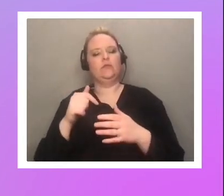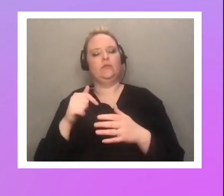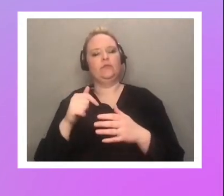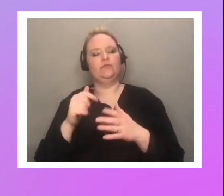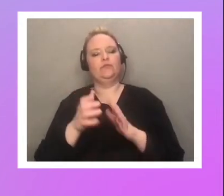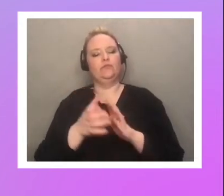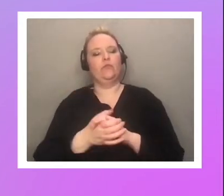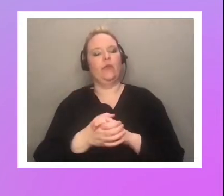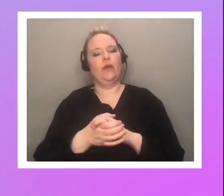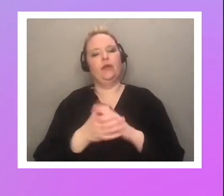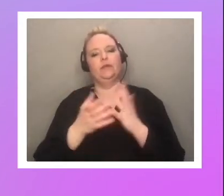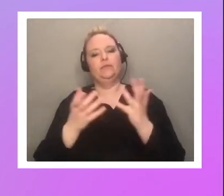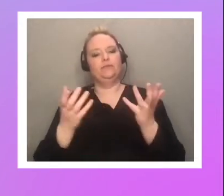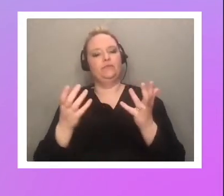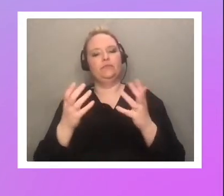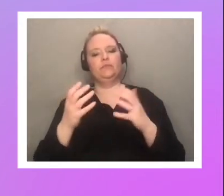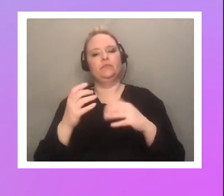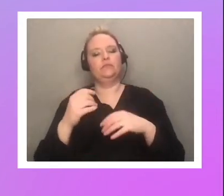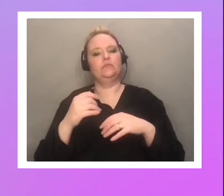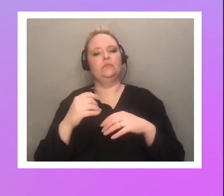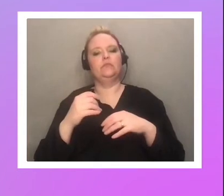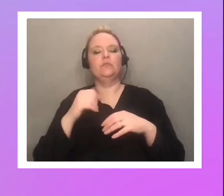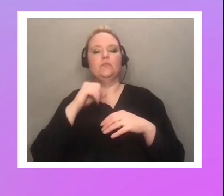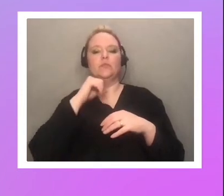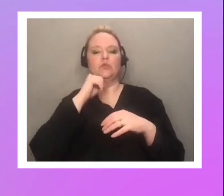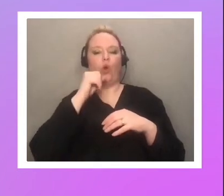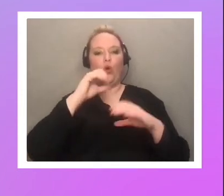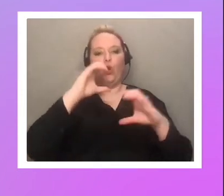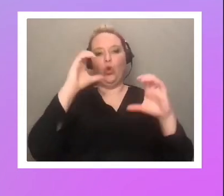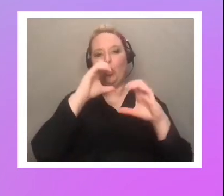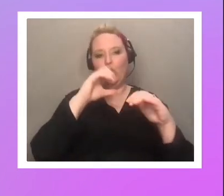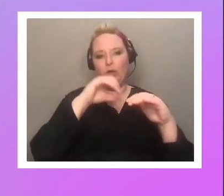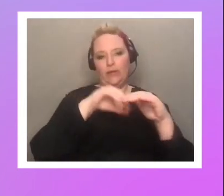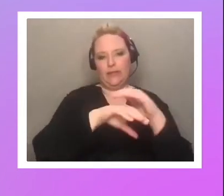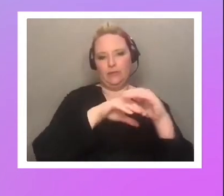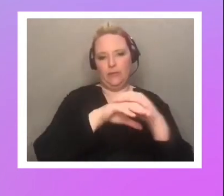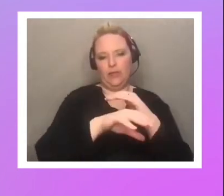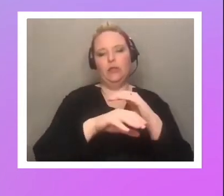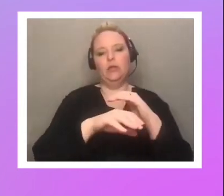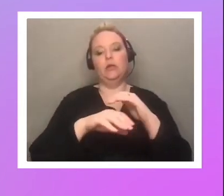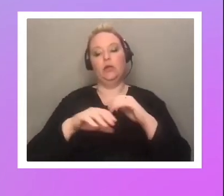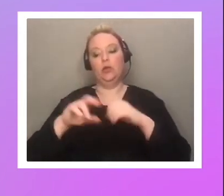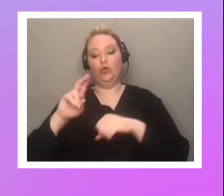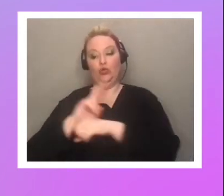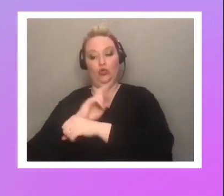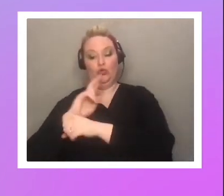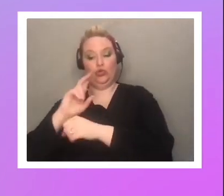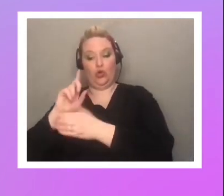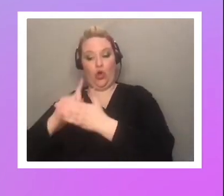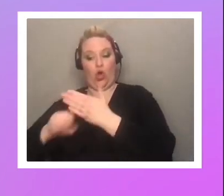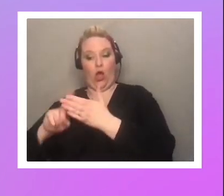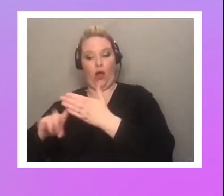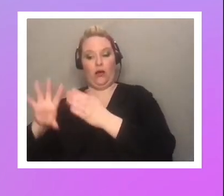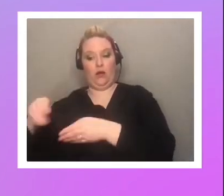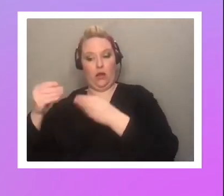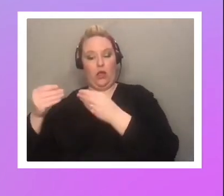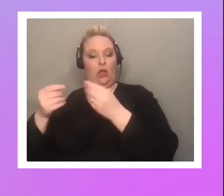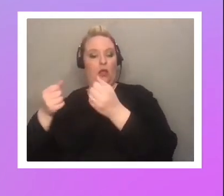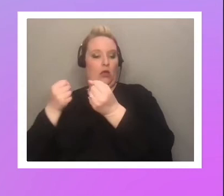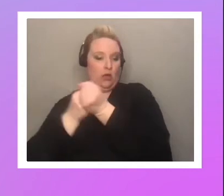just look for accessibility and then languish it. Let's use that momentum and really let it